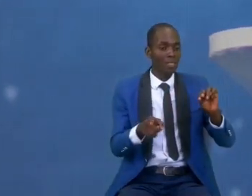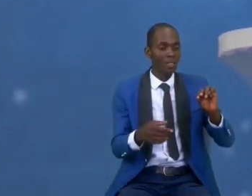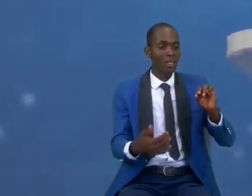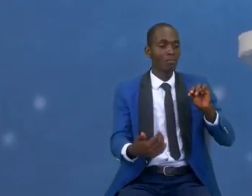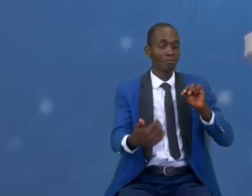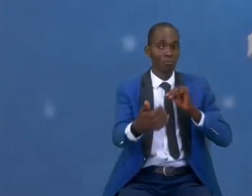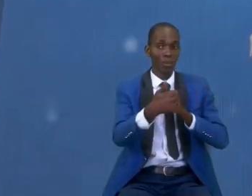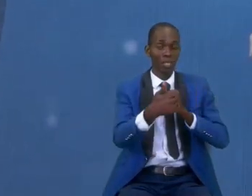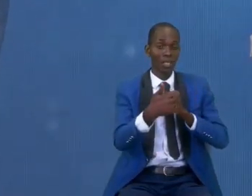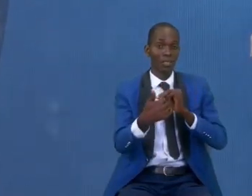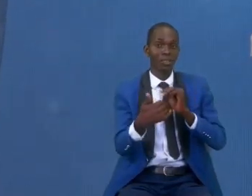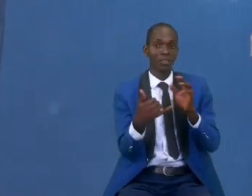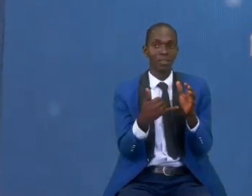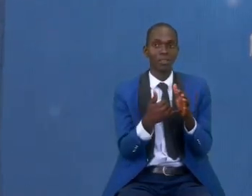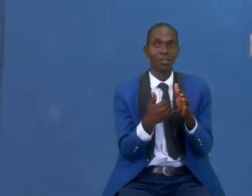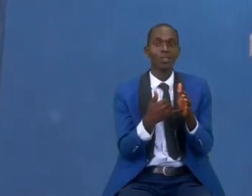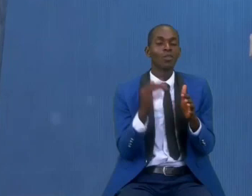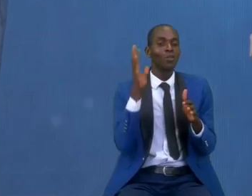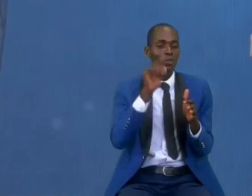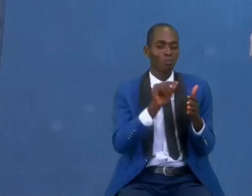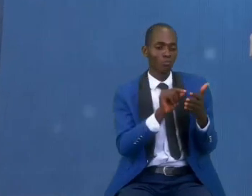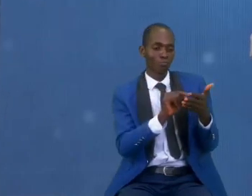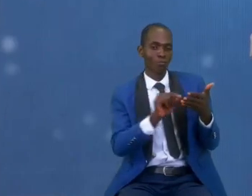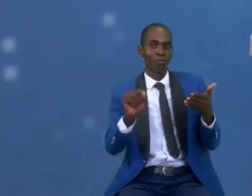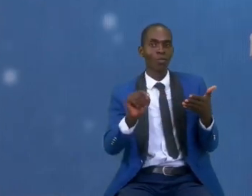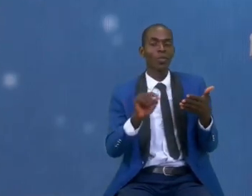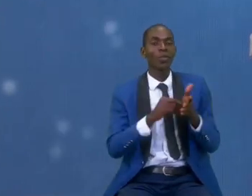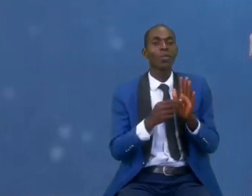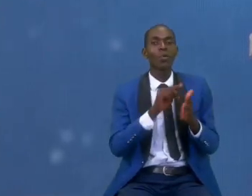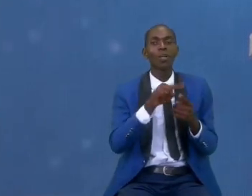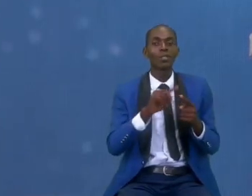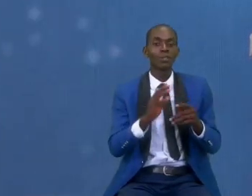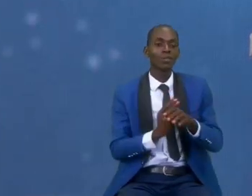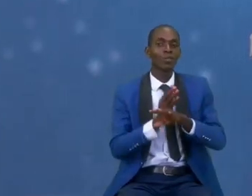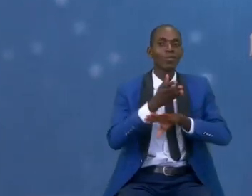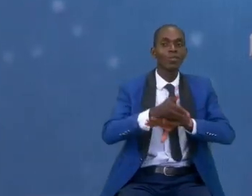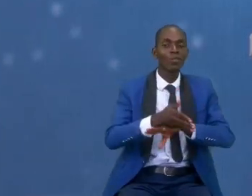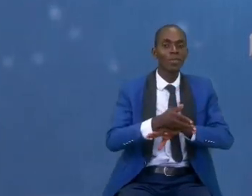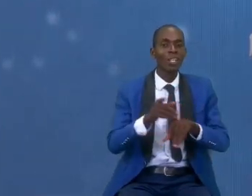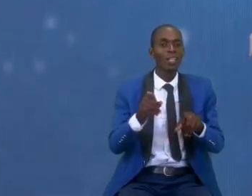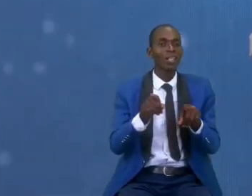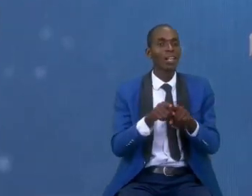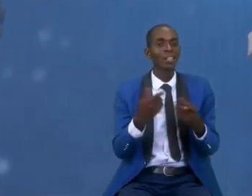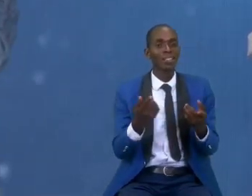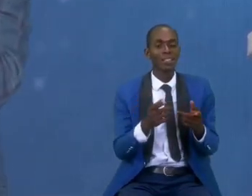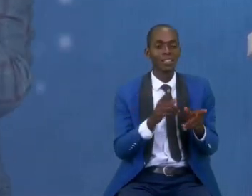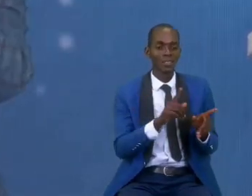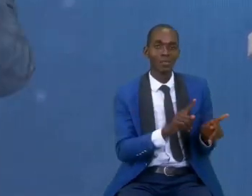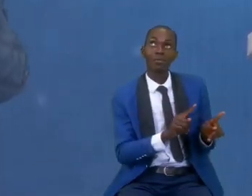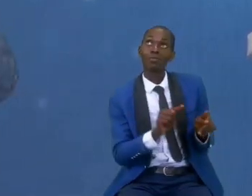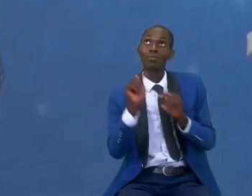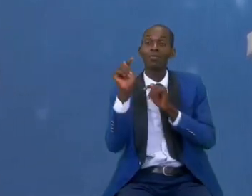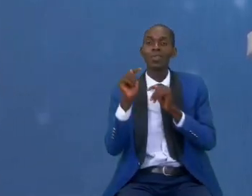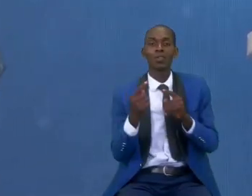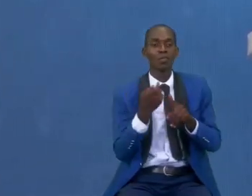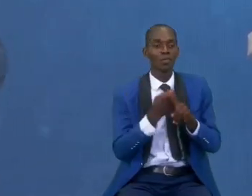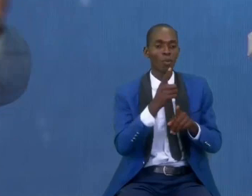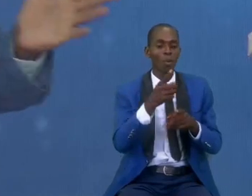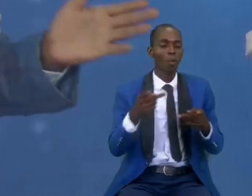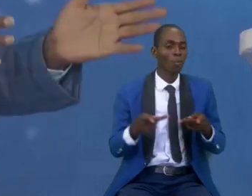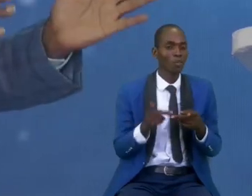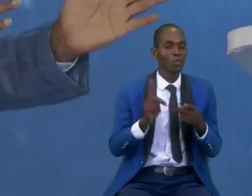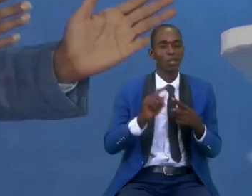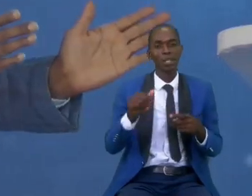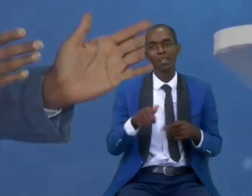over, like transport, you cross over from one place to the other. Like translation,